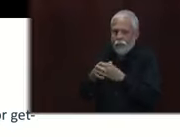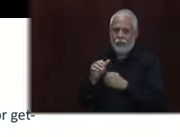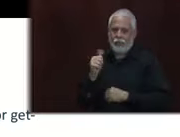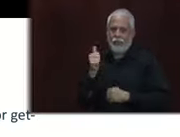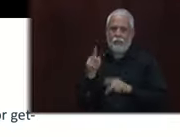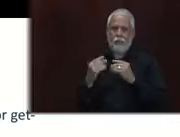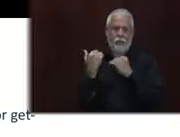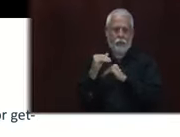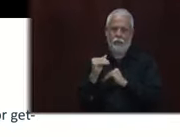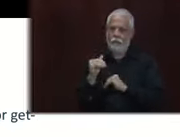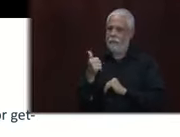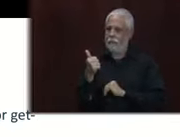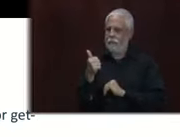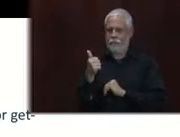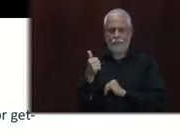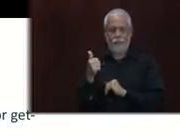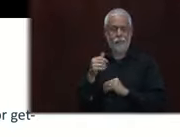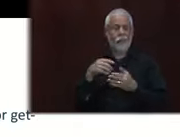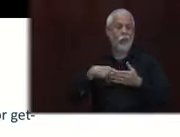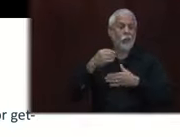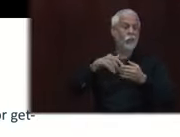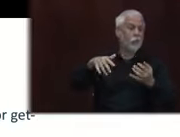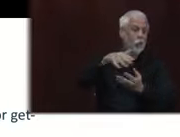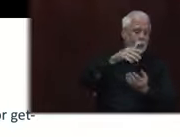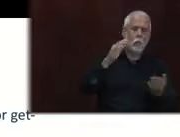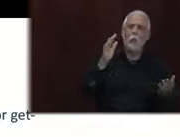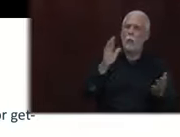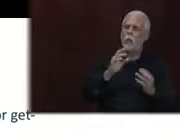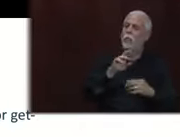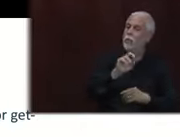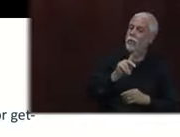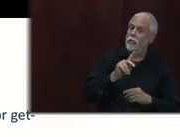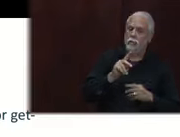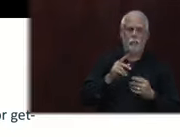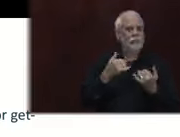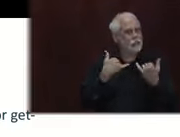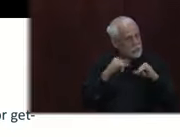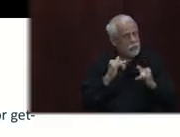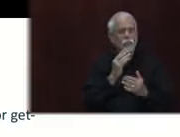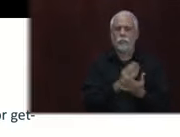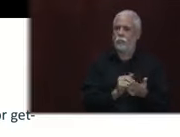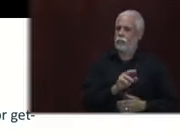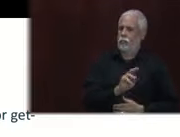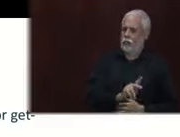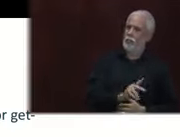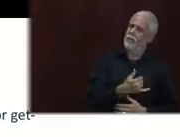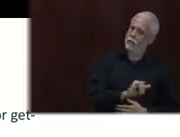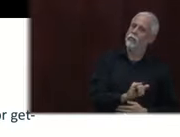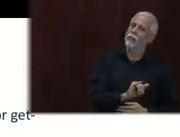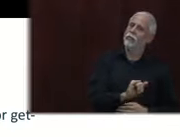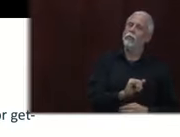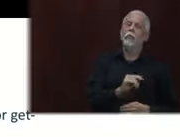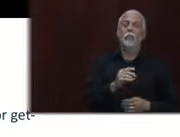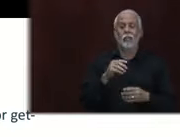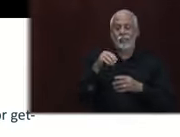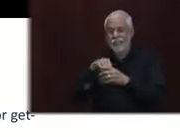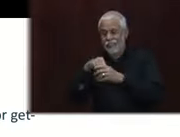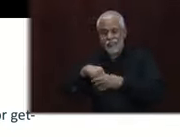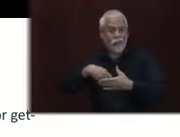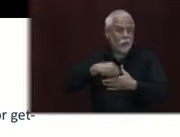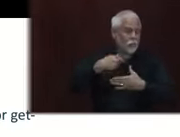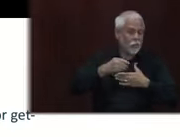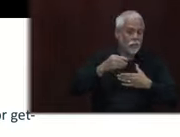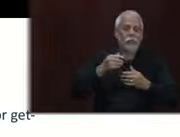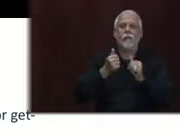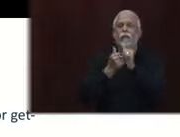10 people. Outdoor gatherings carry less risk, but not zero risk. Whether indoor or